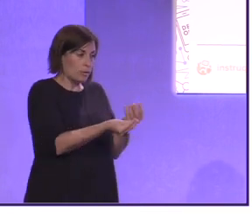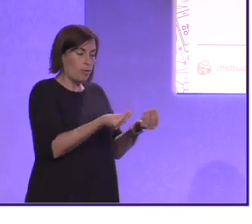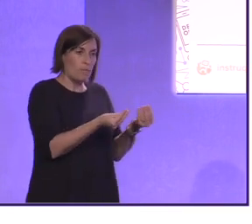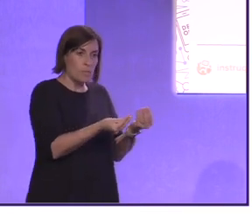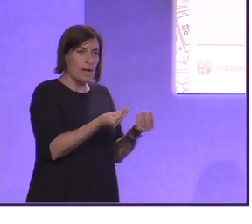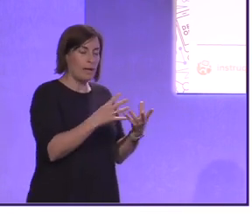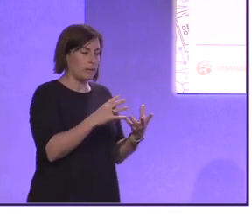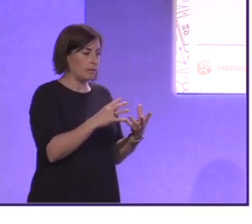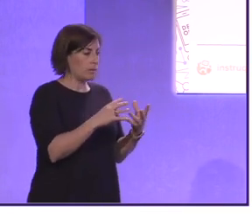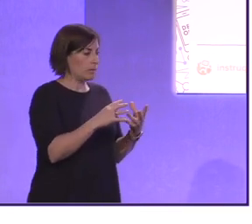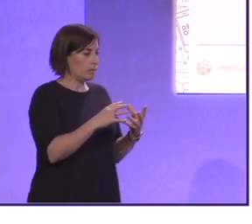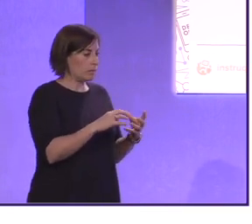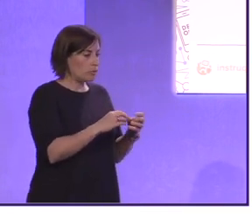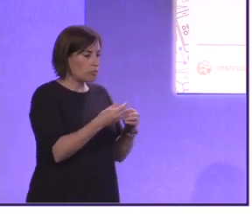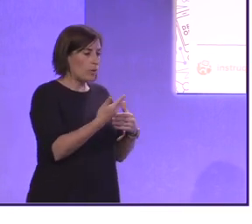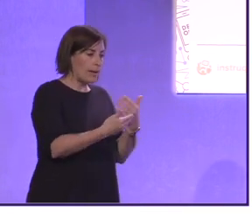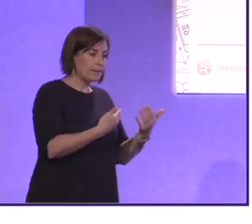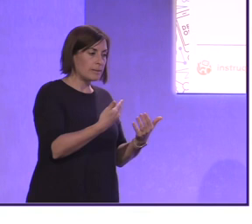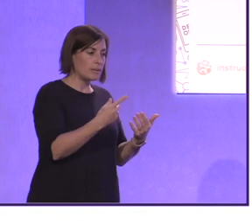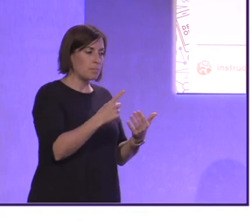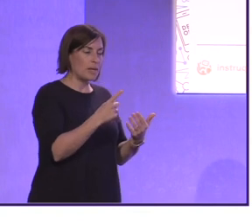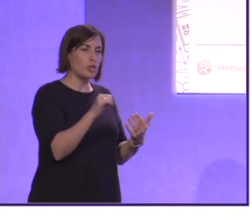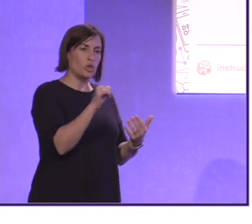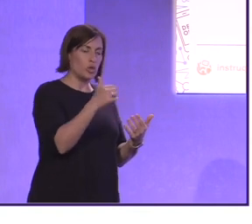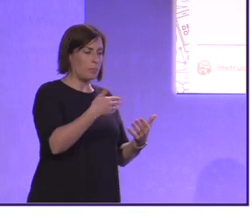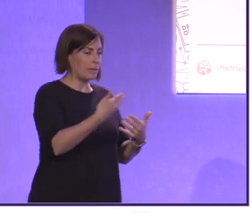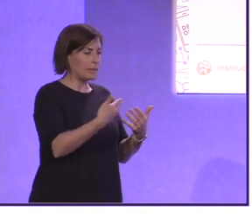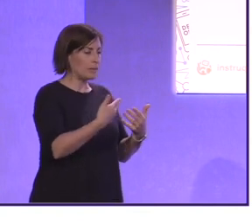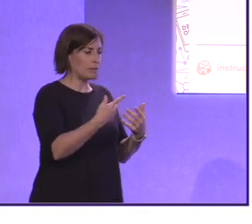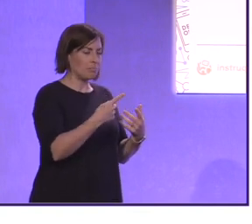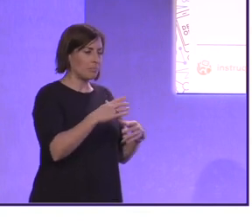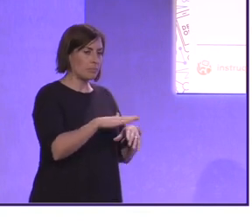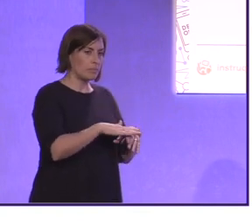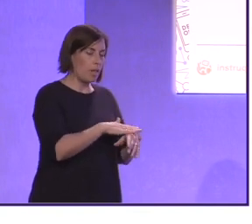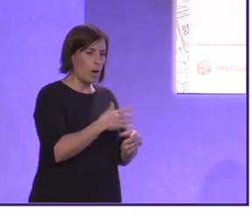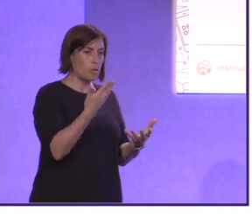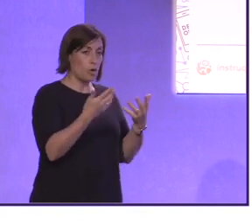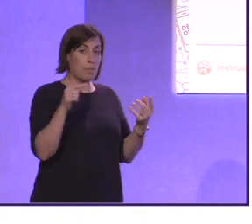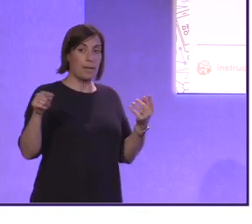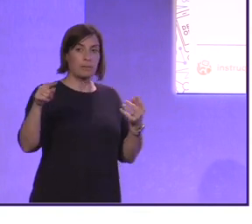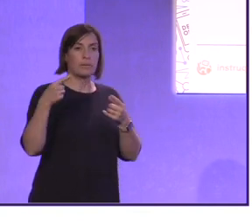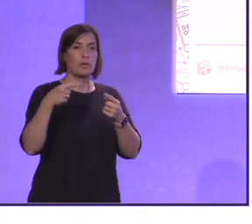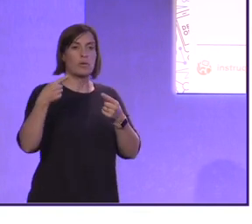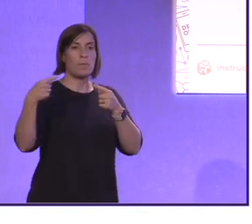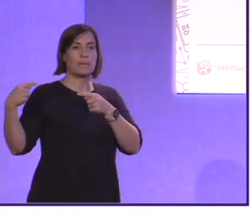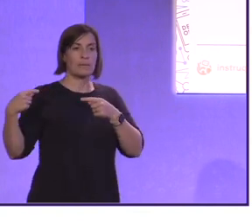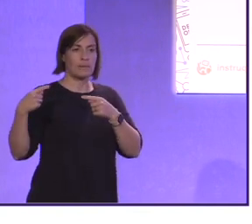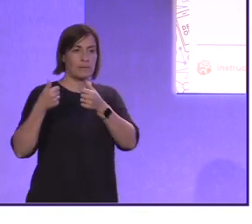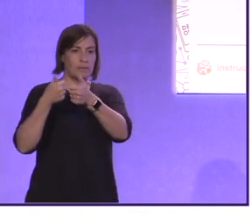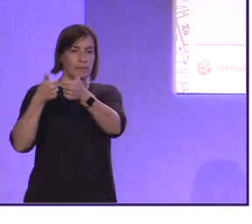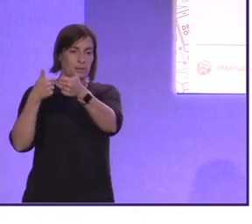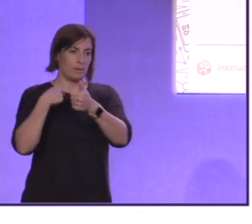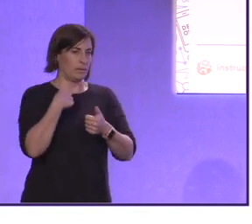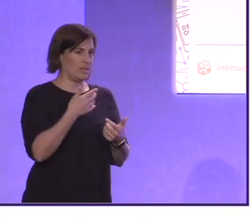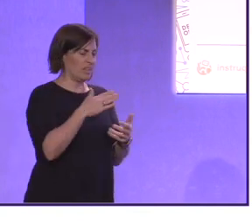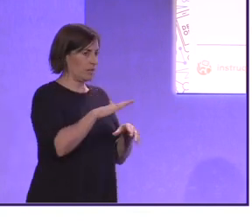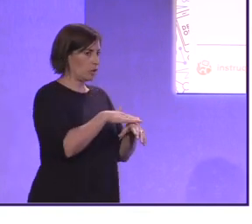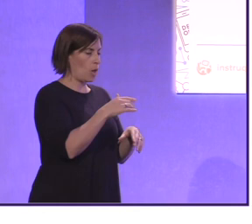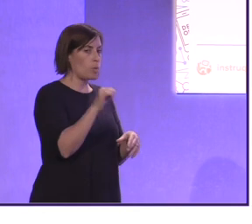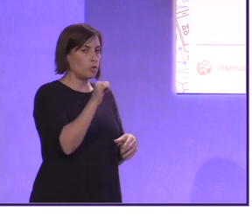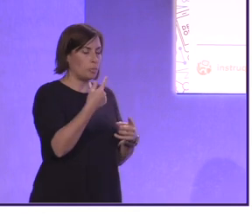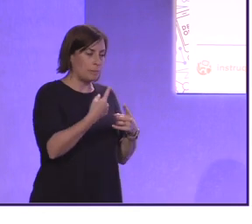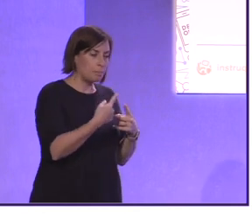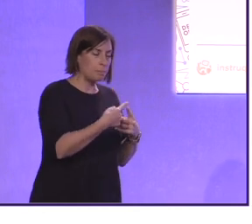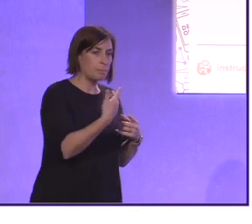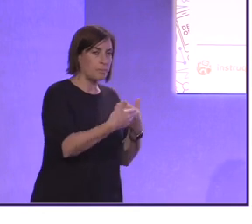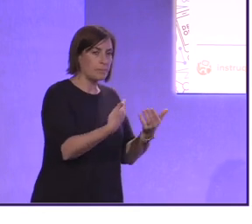delivering, but it's not as going as well as it should be. We're a bit slower than the competitors. We have a bit of quality issues. We feel we could be doing better. And we